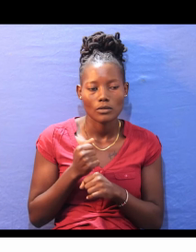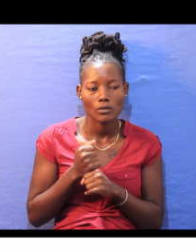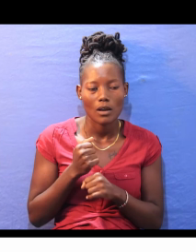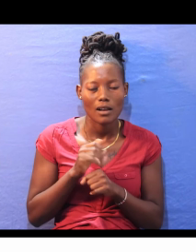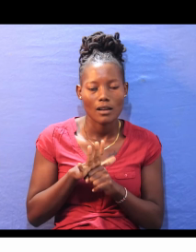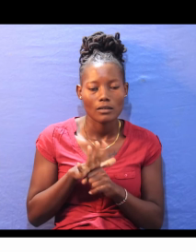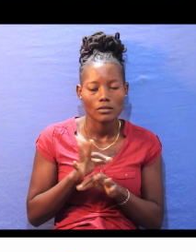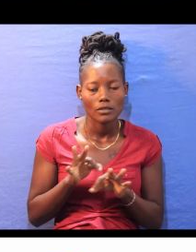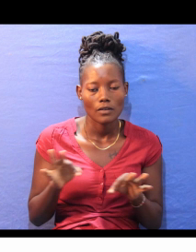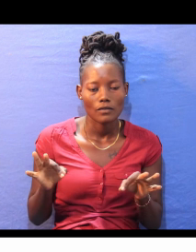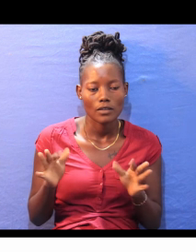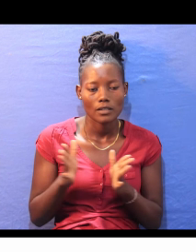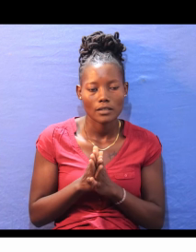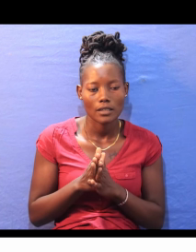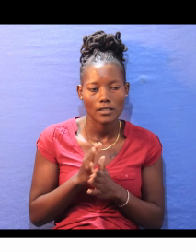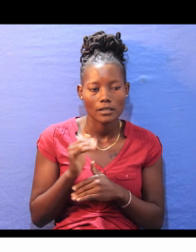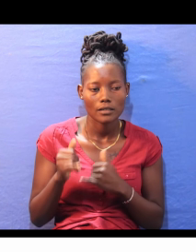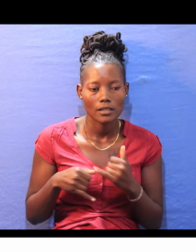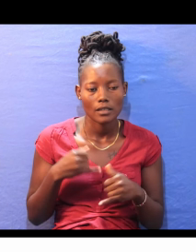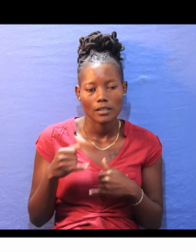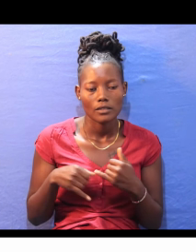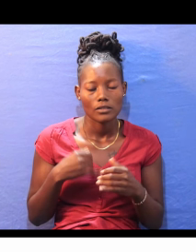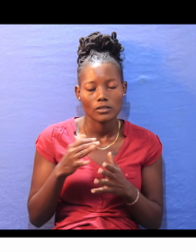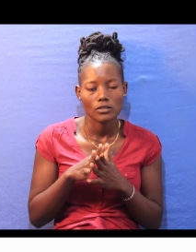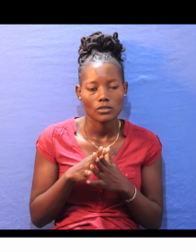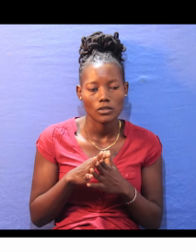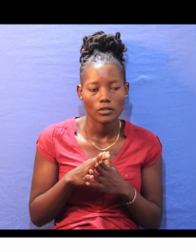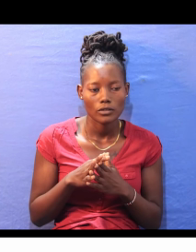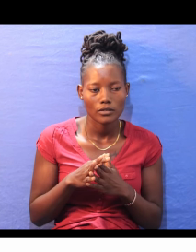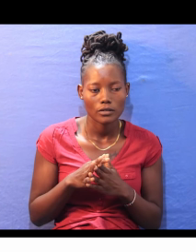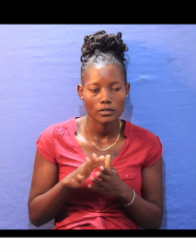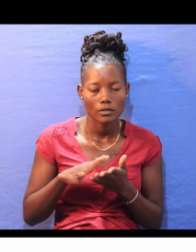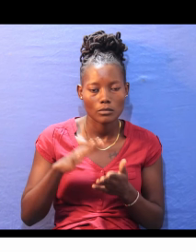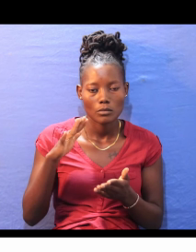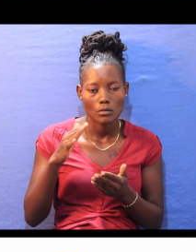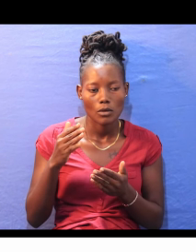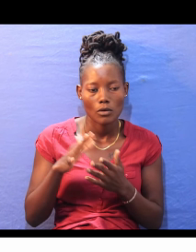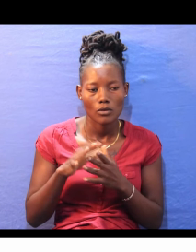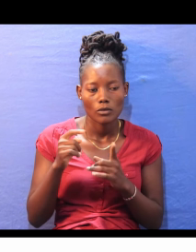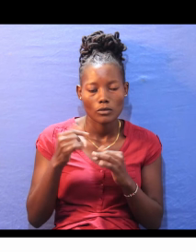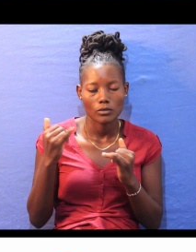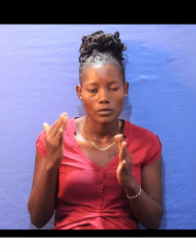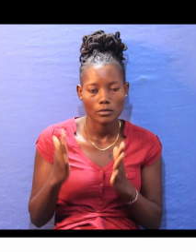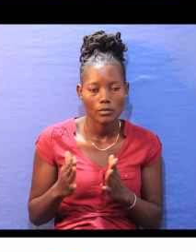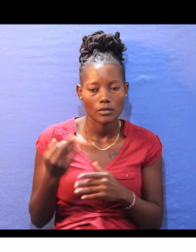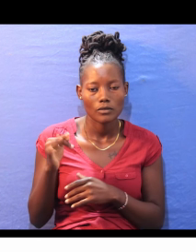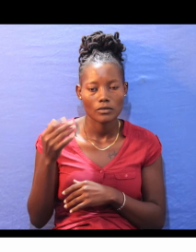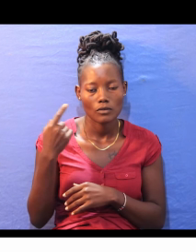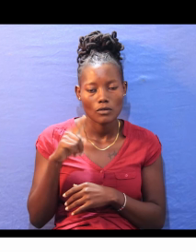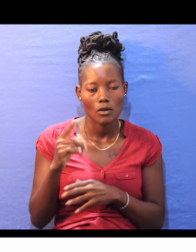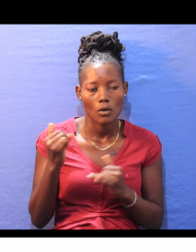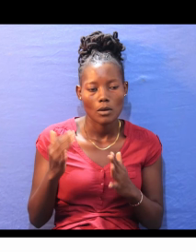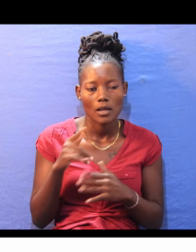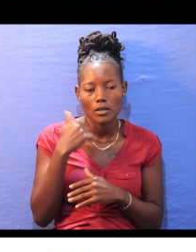field, and our endurance can be kept more moderate for those athletes. For athletes who are